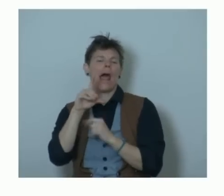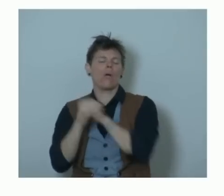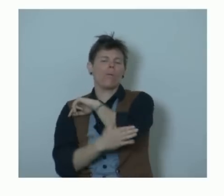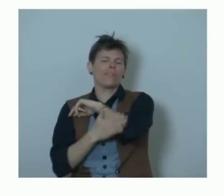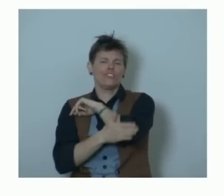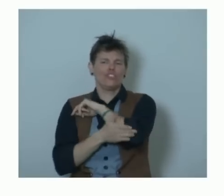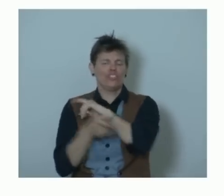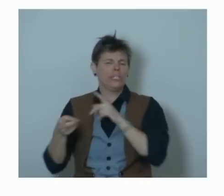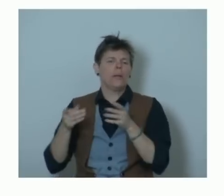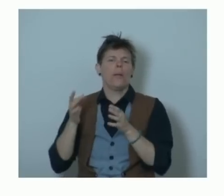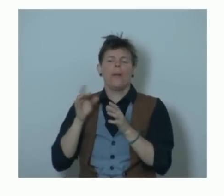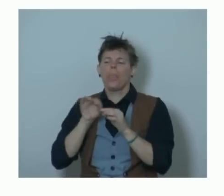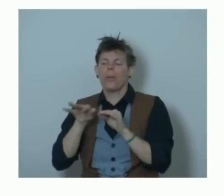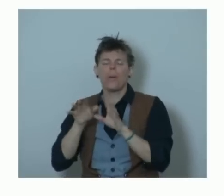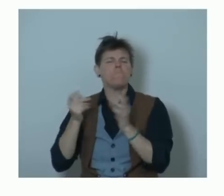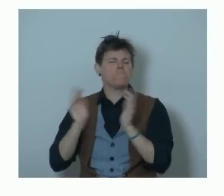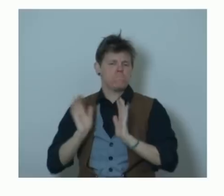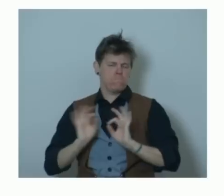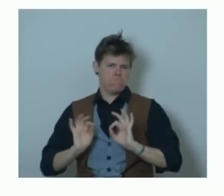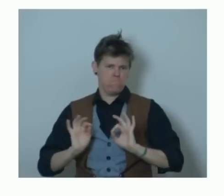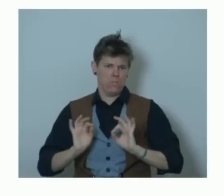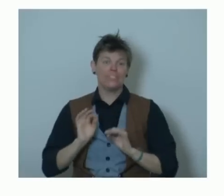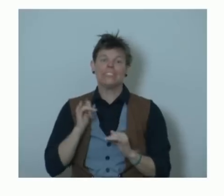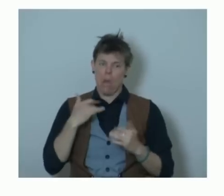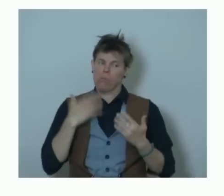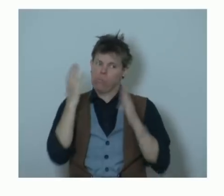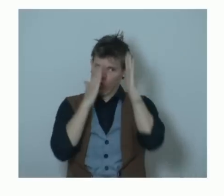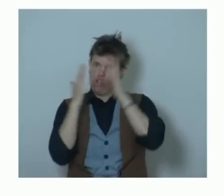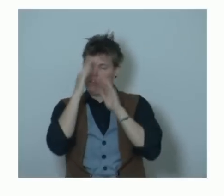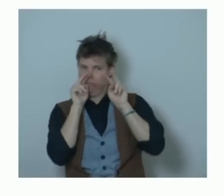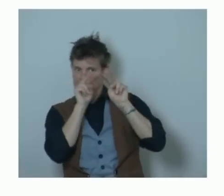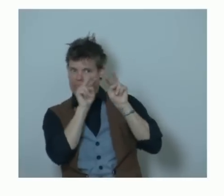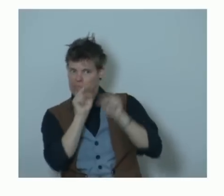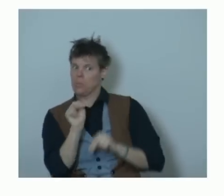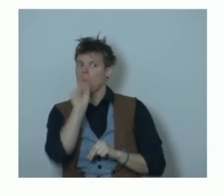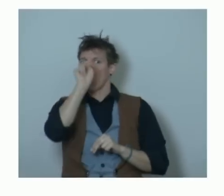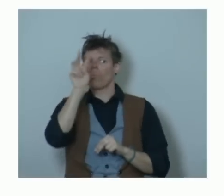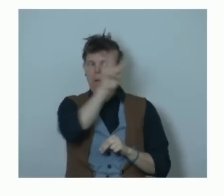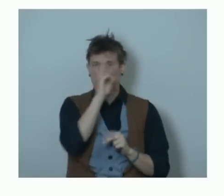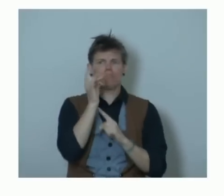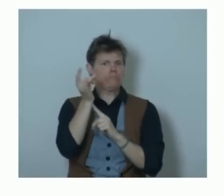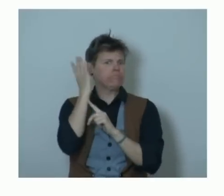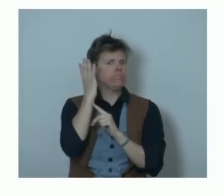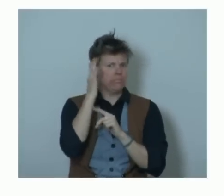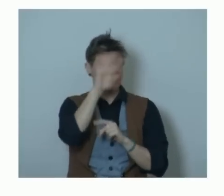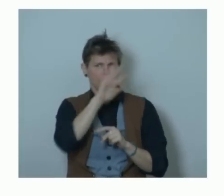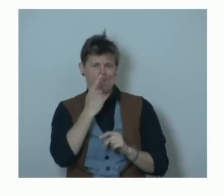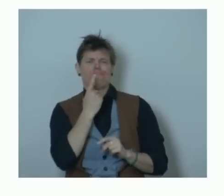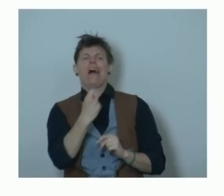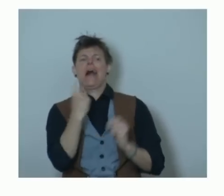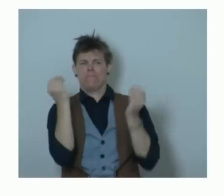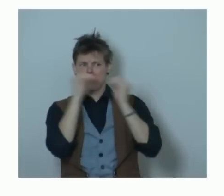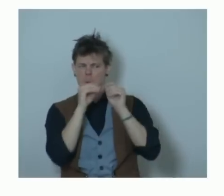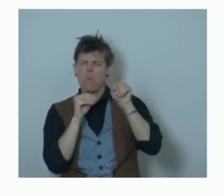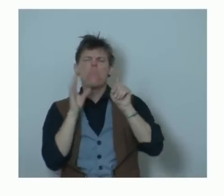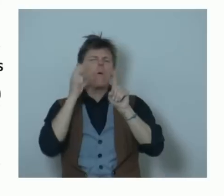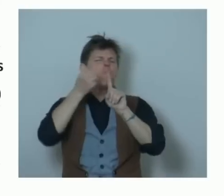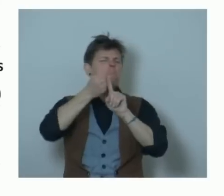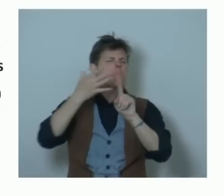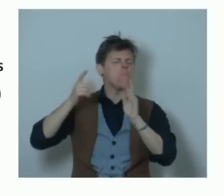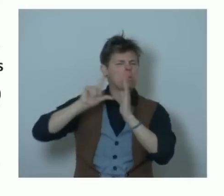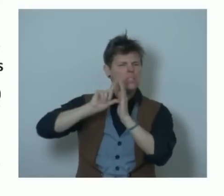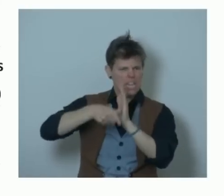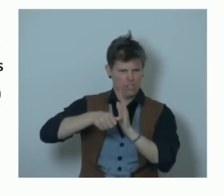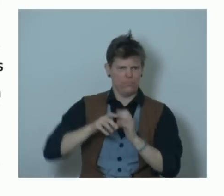about the northwest corner of the state, just like we were last week, and we'll say more about that. We've talked a lot about doubling time, which is on the